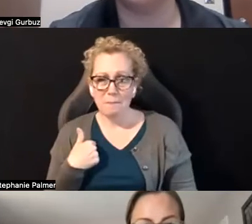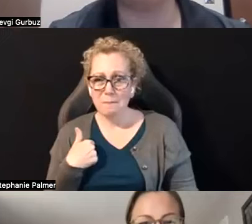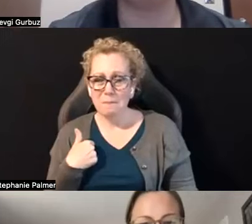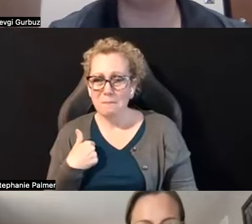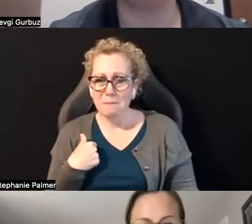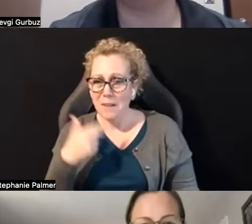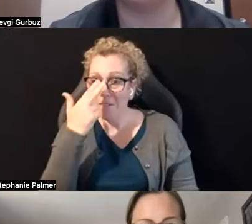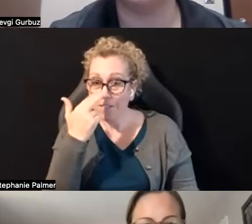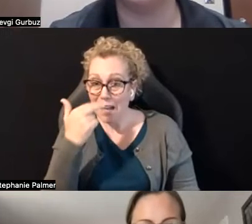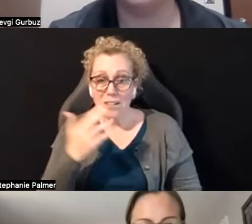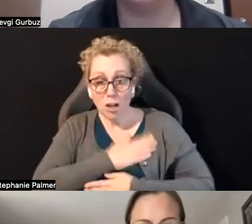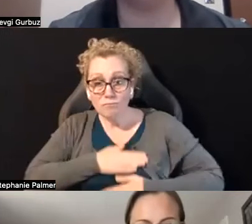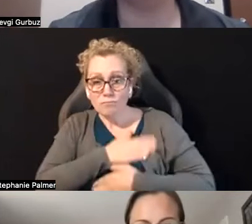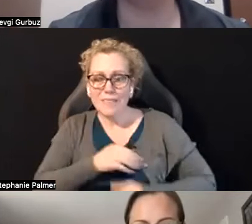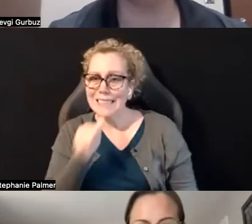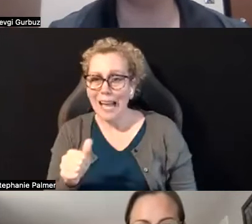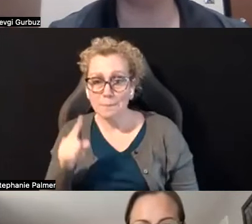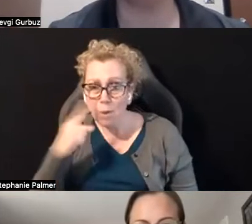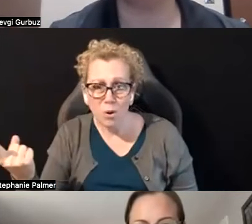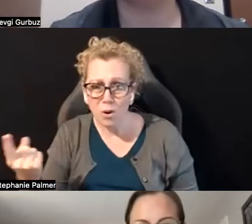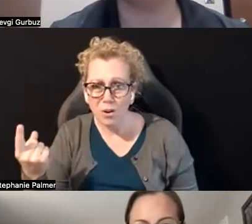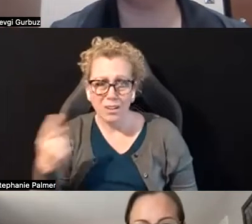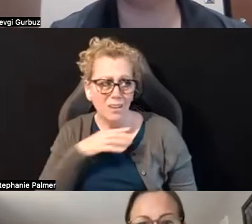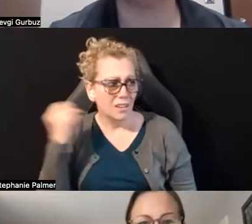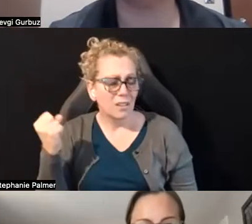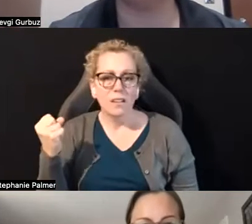fun. I'll be point blank. And I want to develop